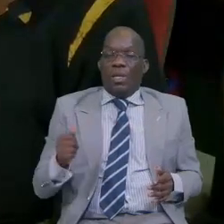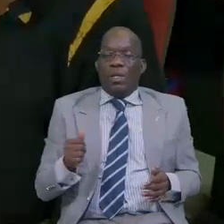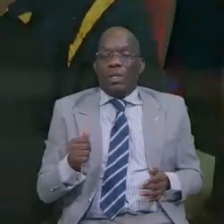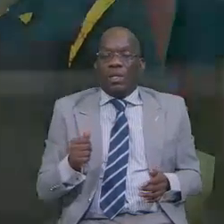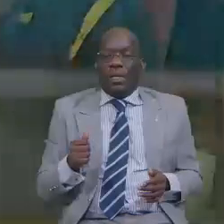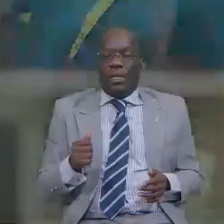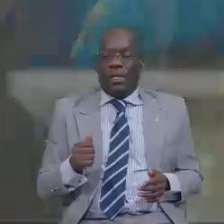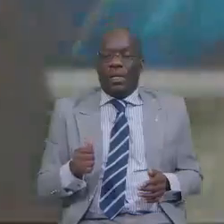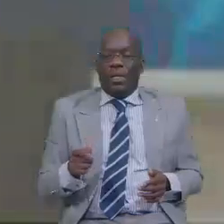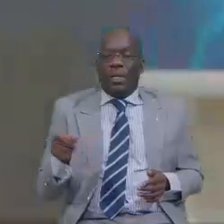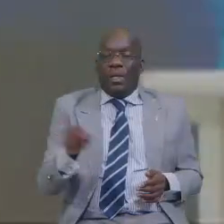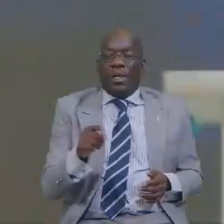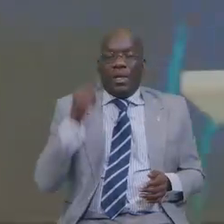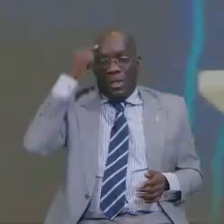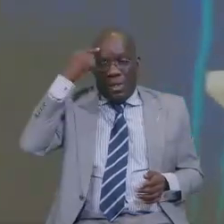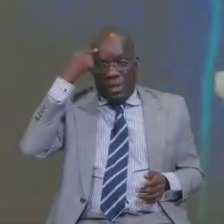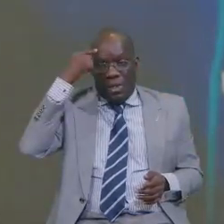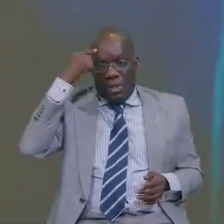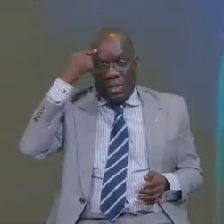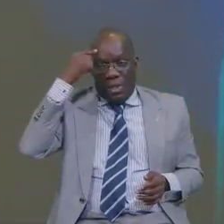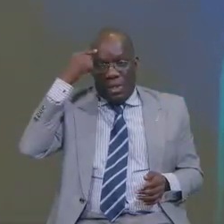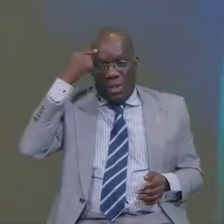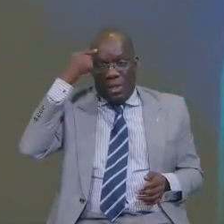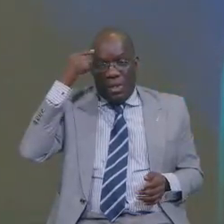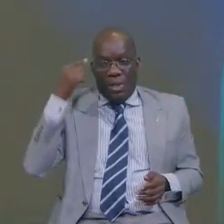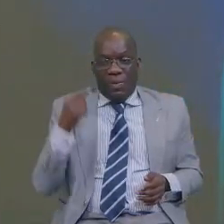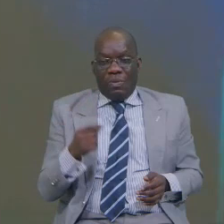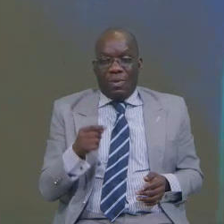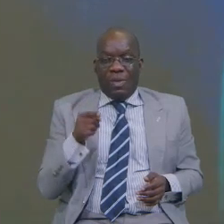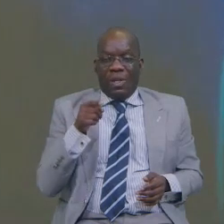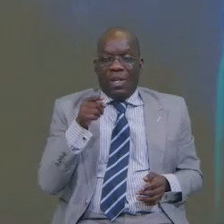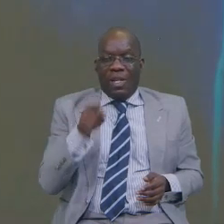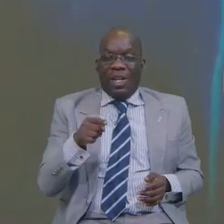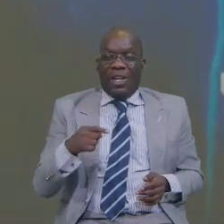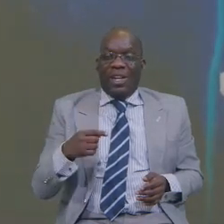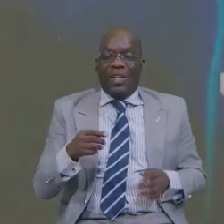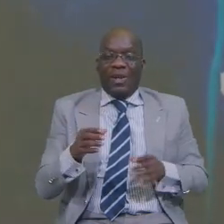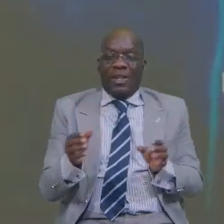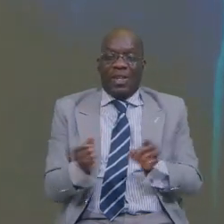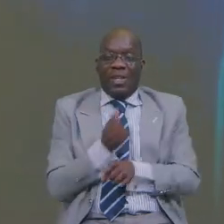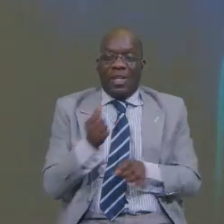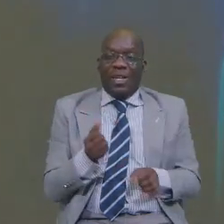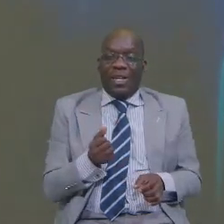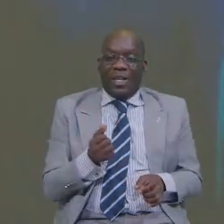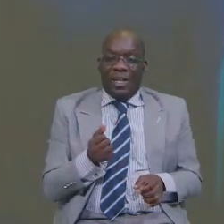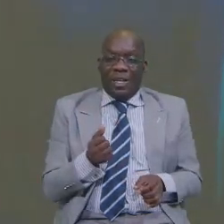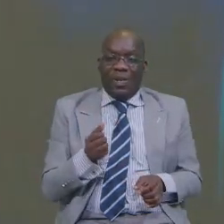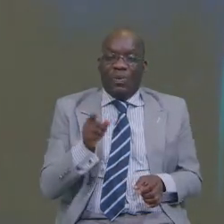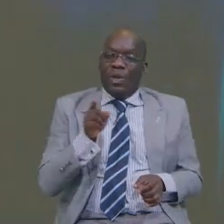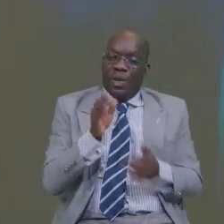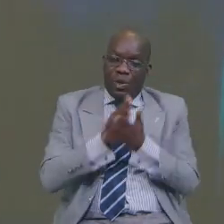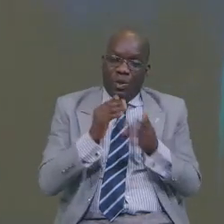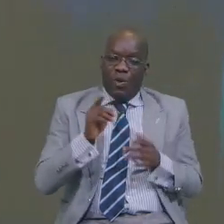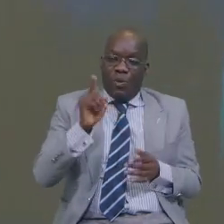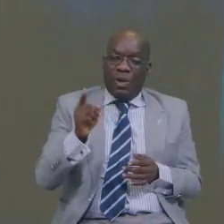he was thinking again. I was standing there, and I pulled his coat by the hand. I said, there's somebody there having